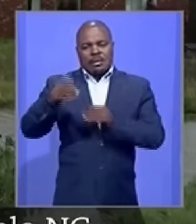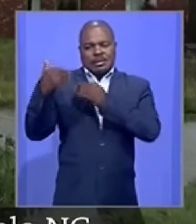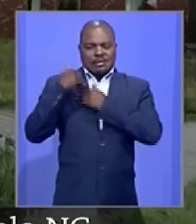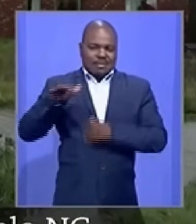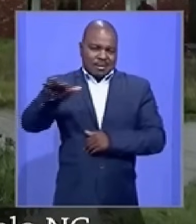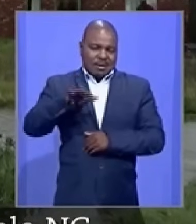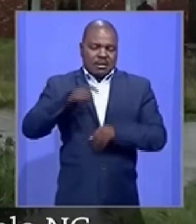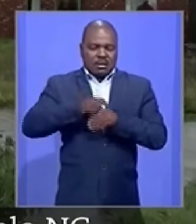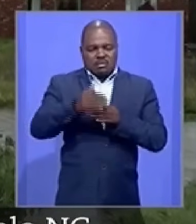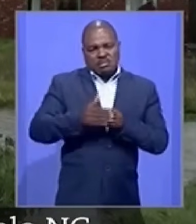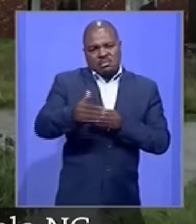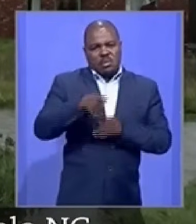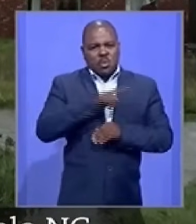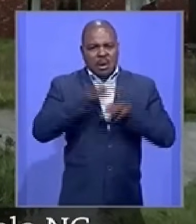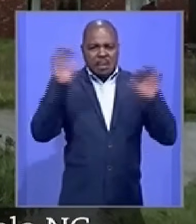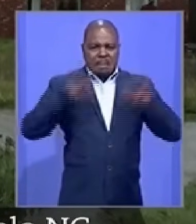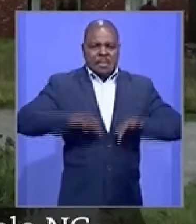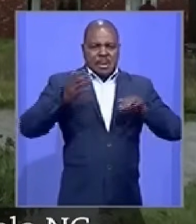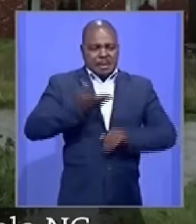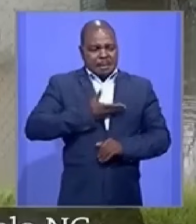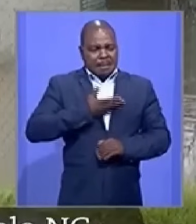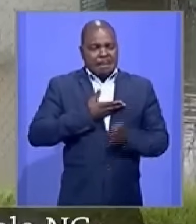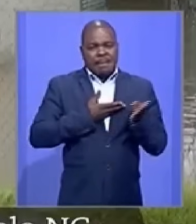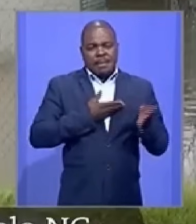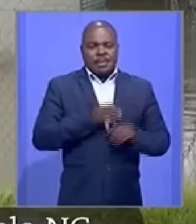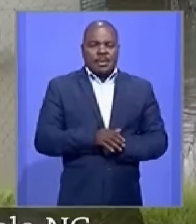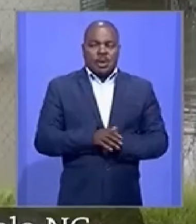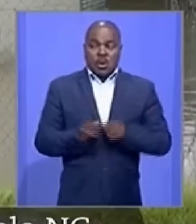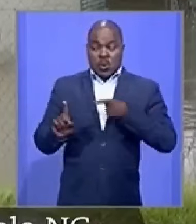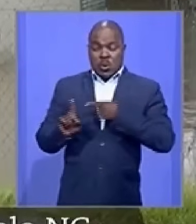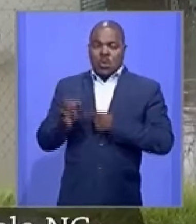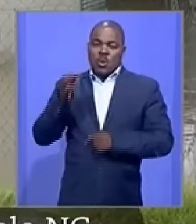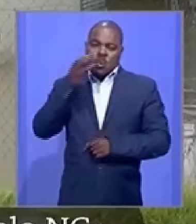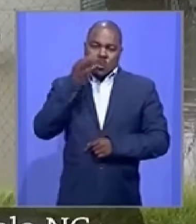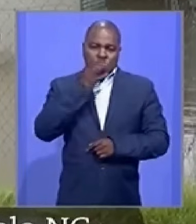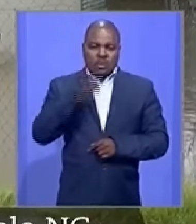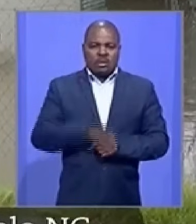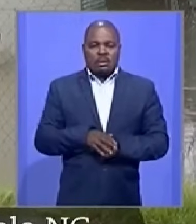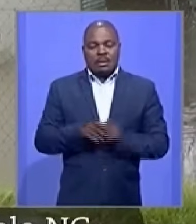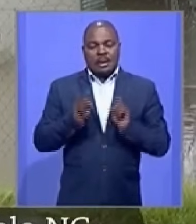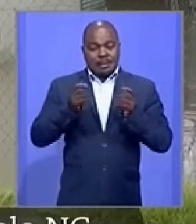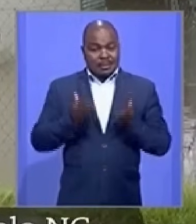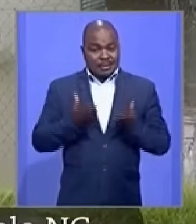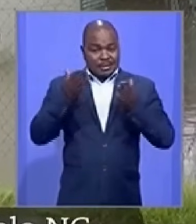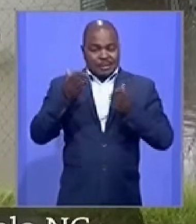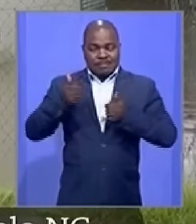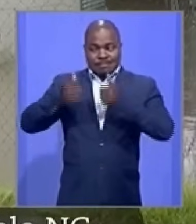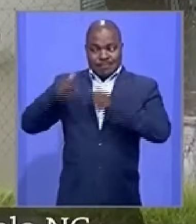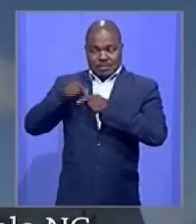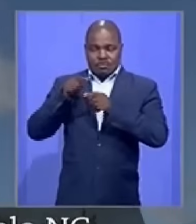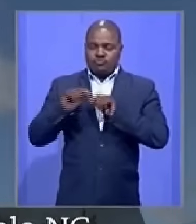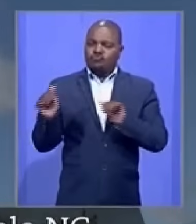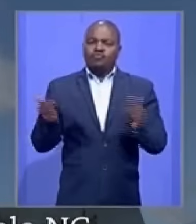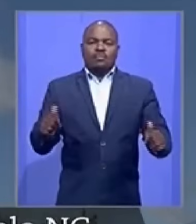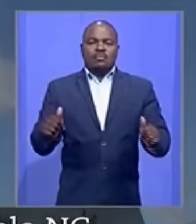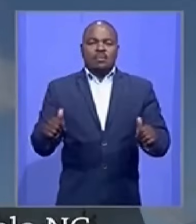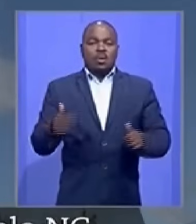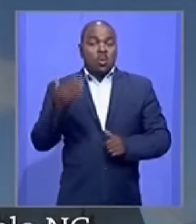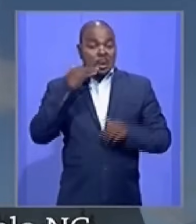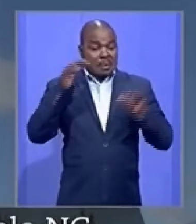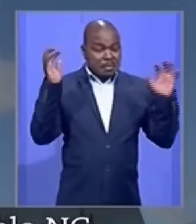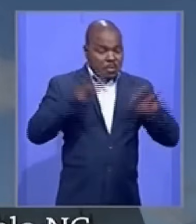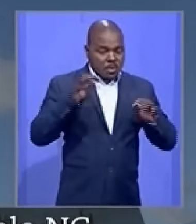nakwana nakong ena ya dipula tse matla. Ore bahlanka ba bona ba diphallelo ba malala a laotswe nakong ena